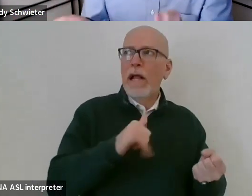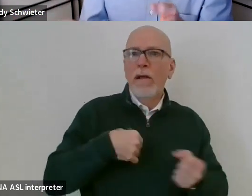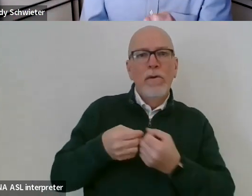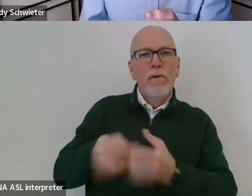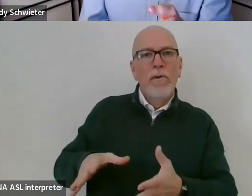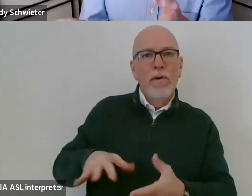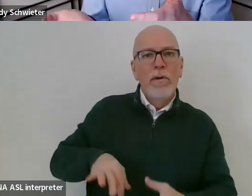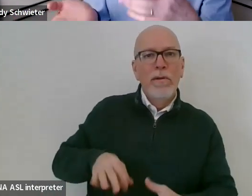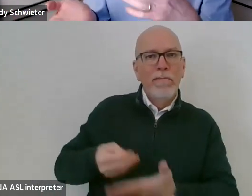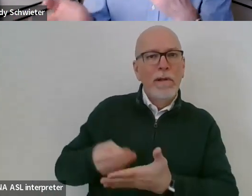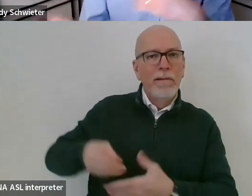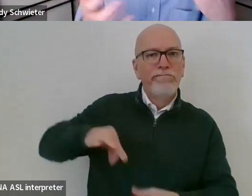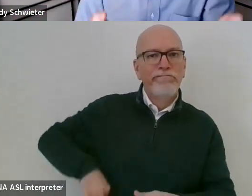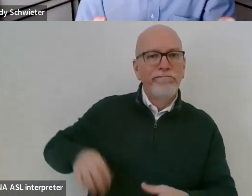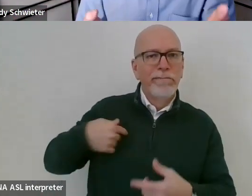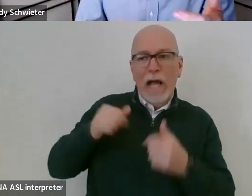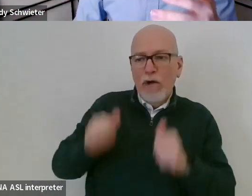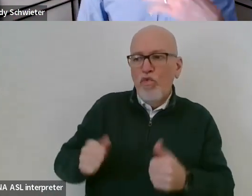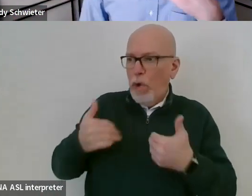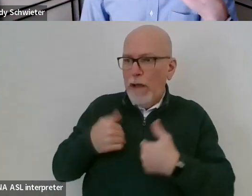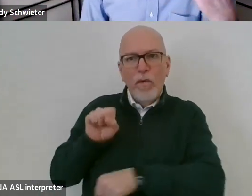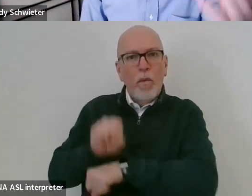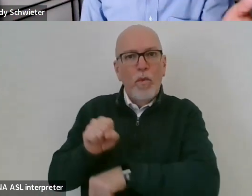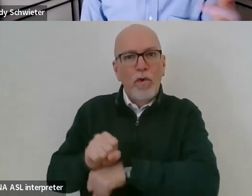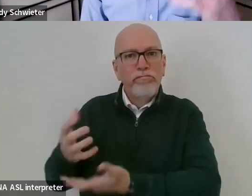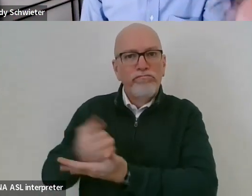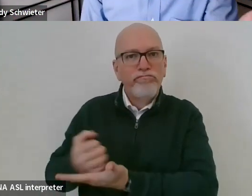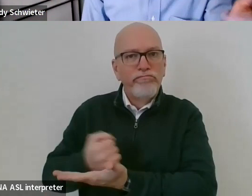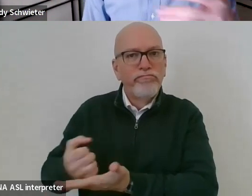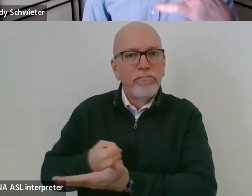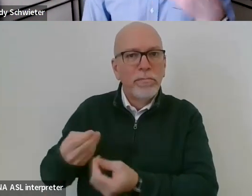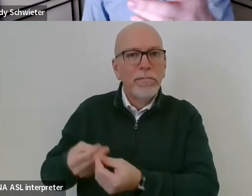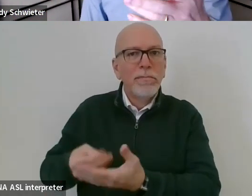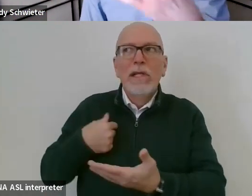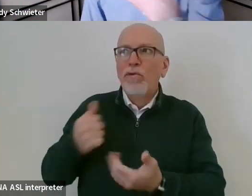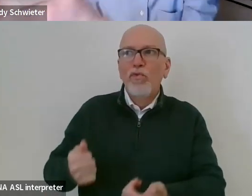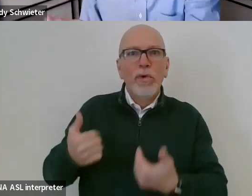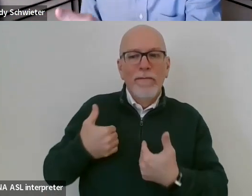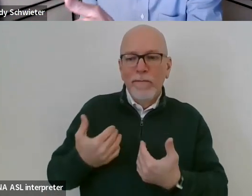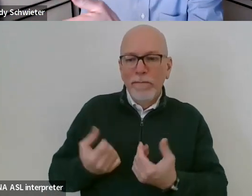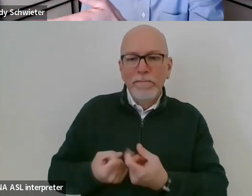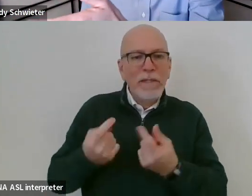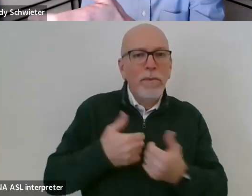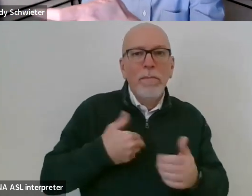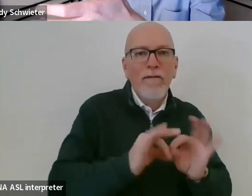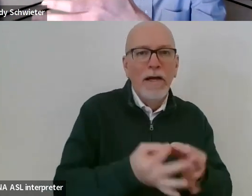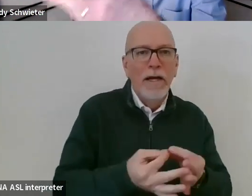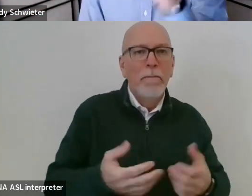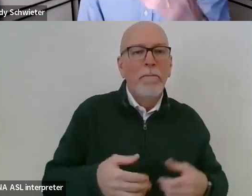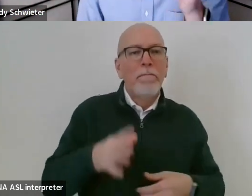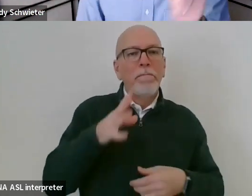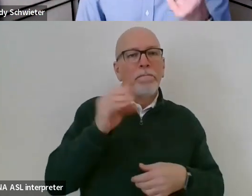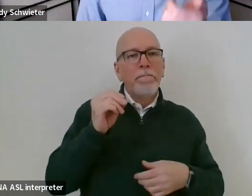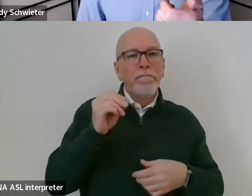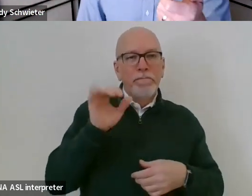out of your own pocket, whereas time you could have spent working and earning more, or could have spent with your family. And